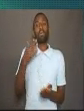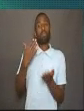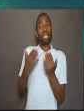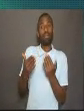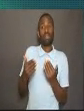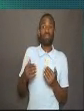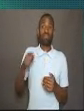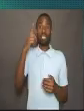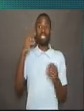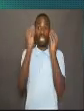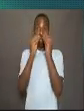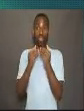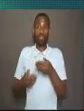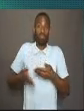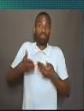as follows.